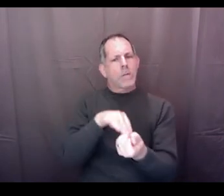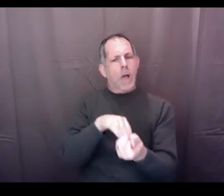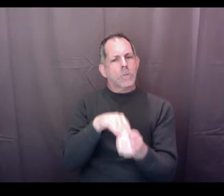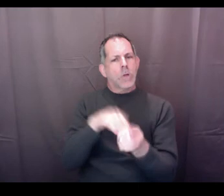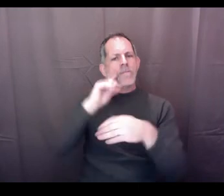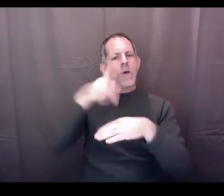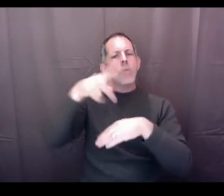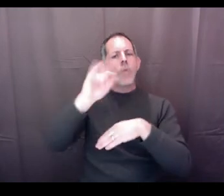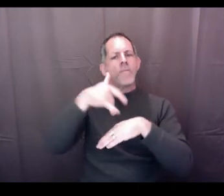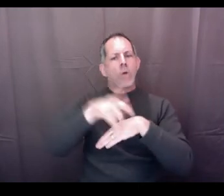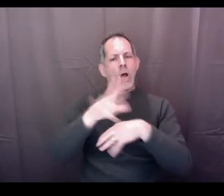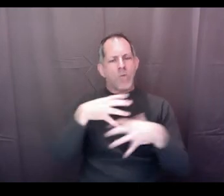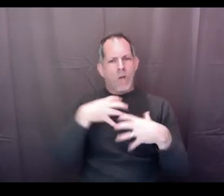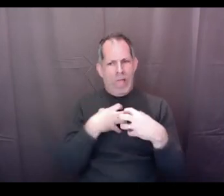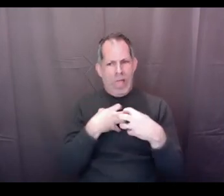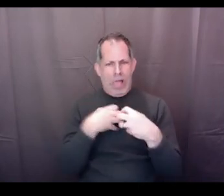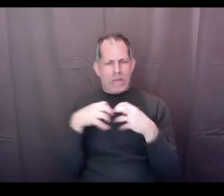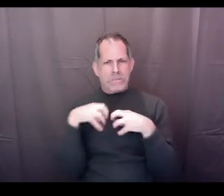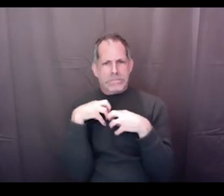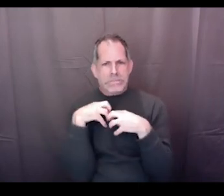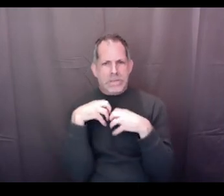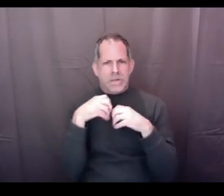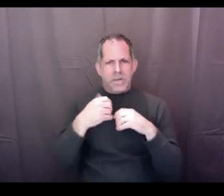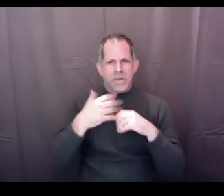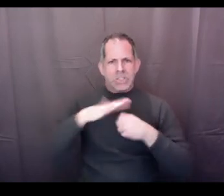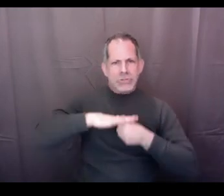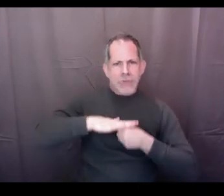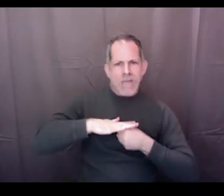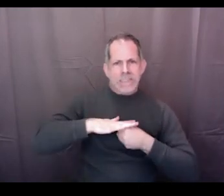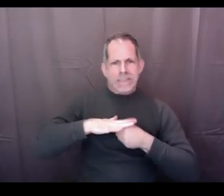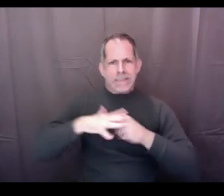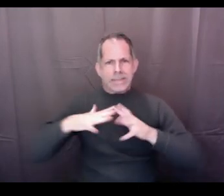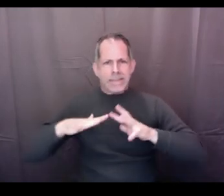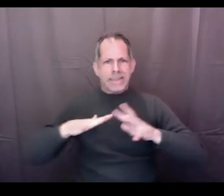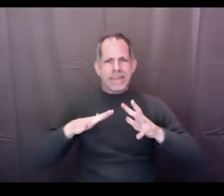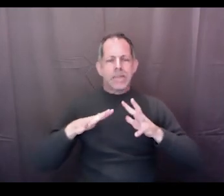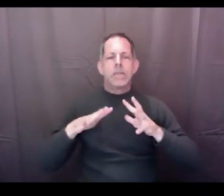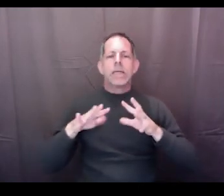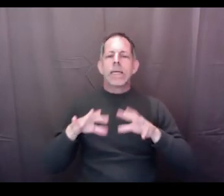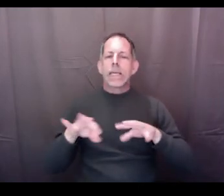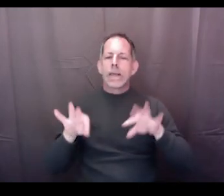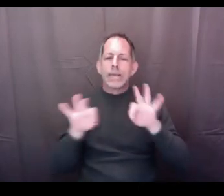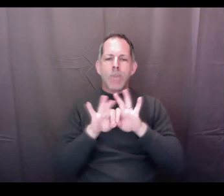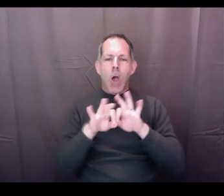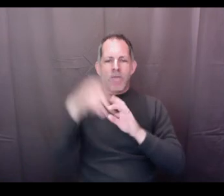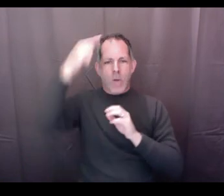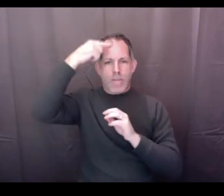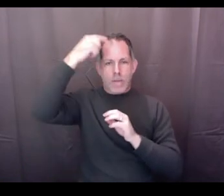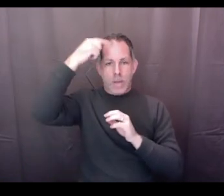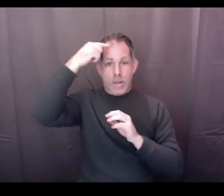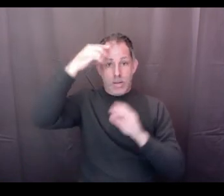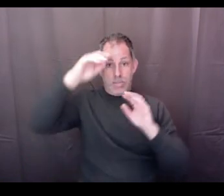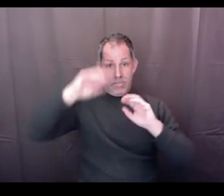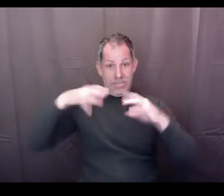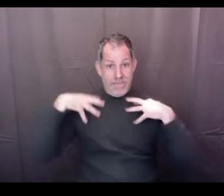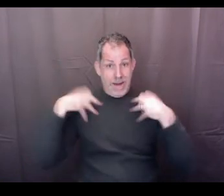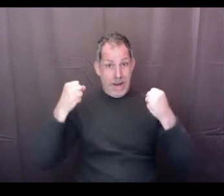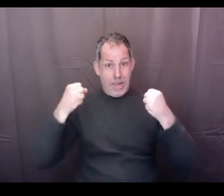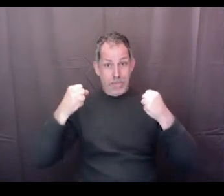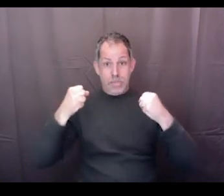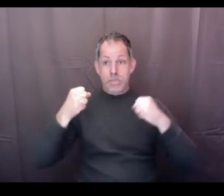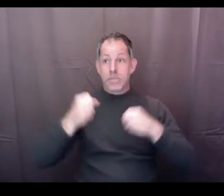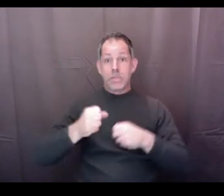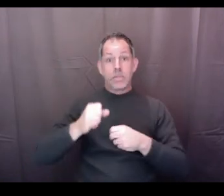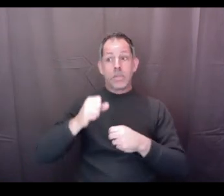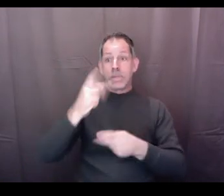keeping everything inside is really the best way of going. So it's important for us to really take care